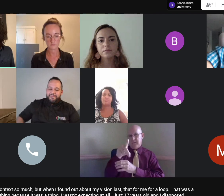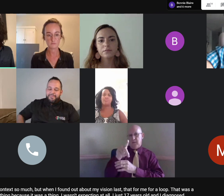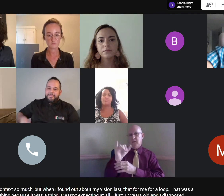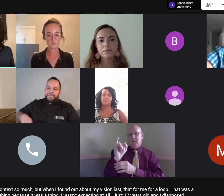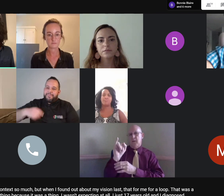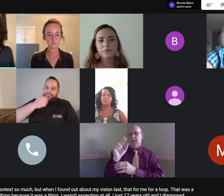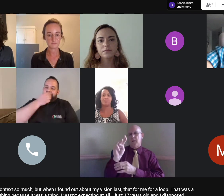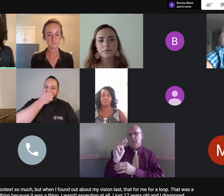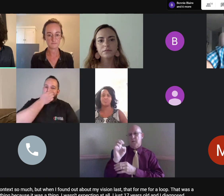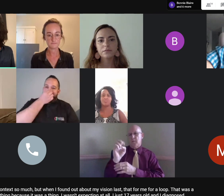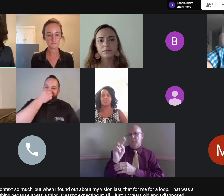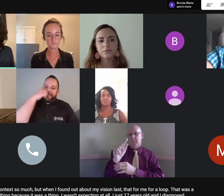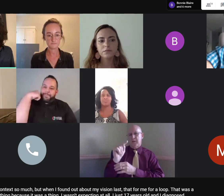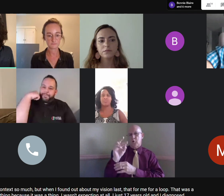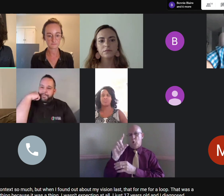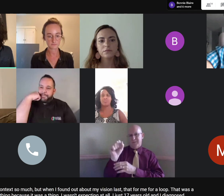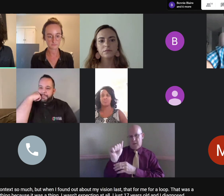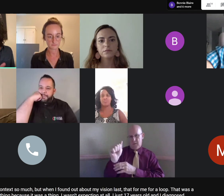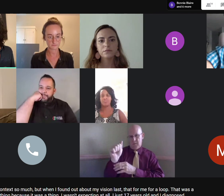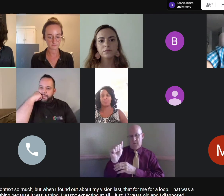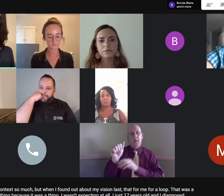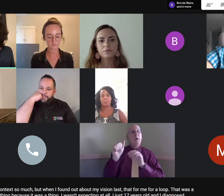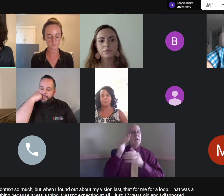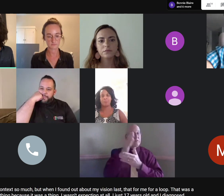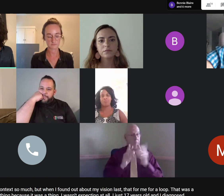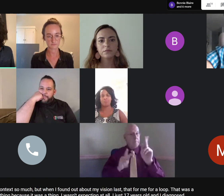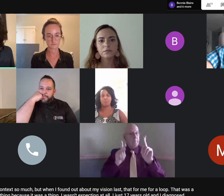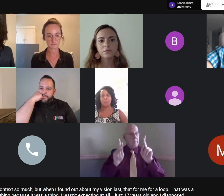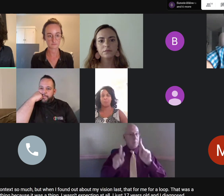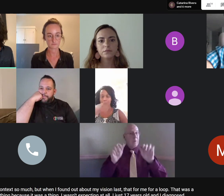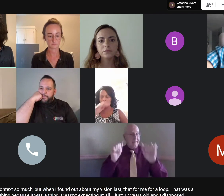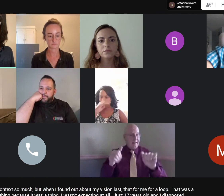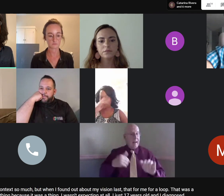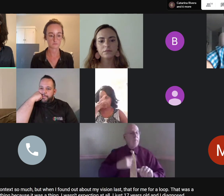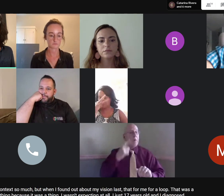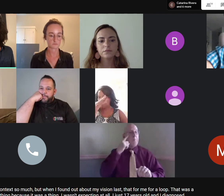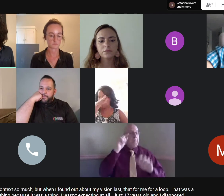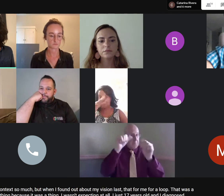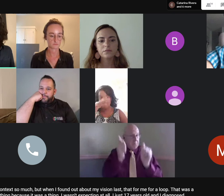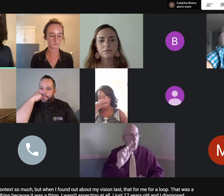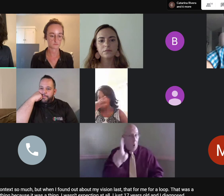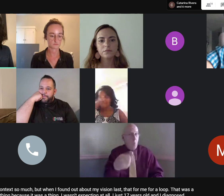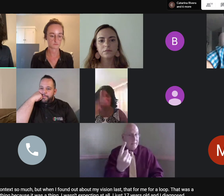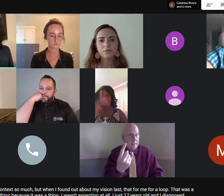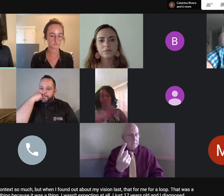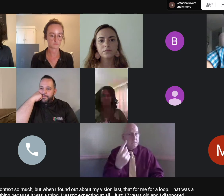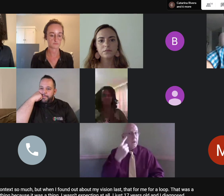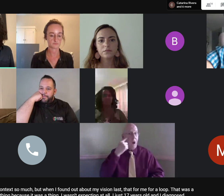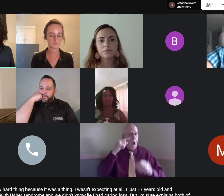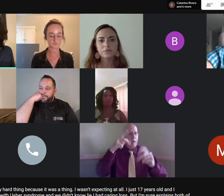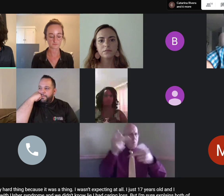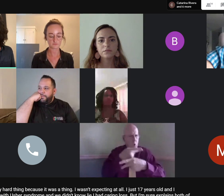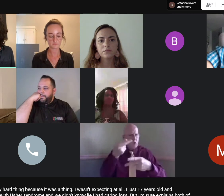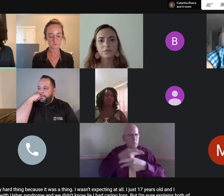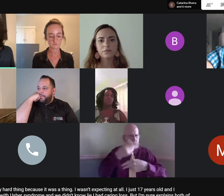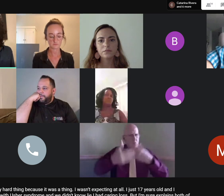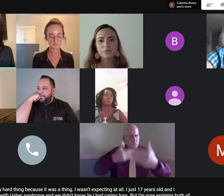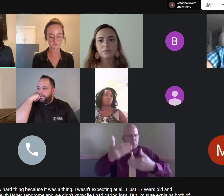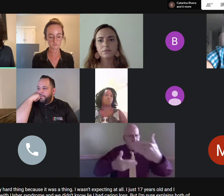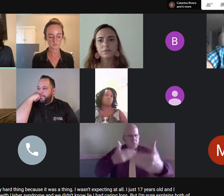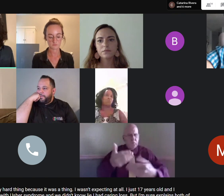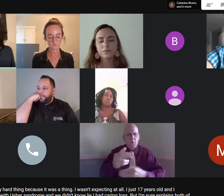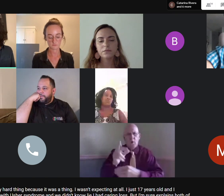retinitis pigmentosa, just that, and they have vision loss. It's the progressive vision loss with the deterioration of the